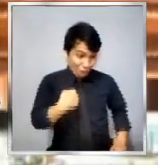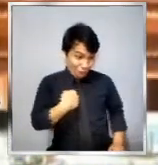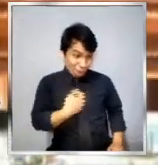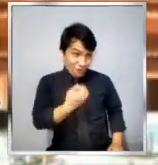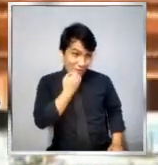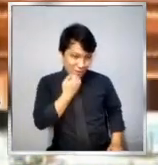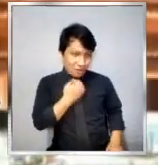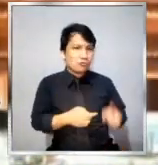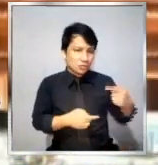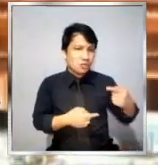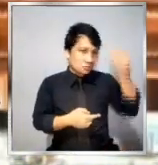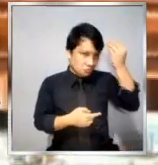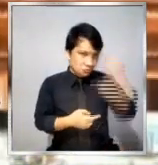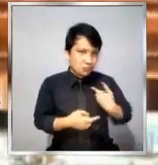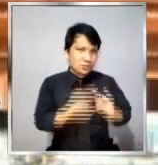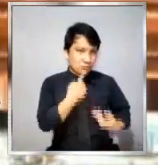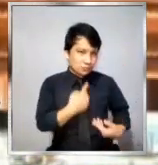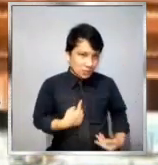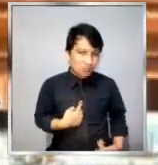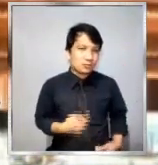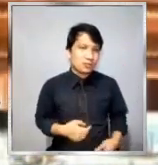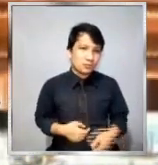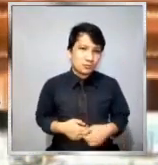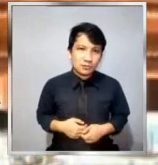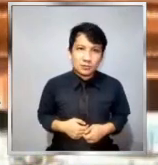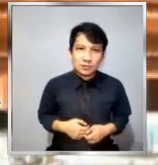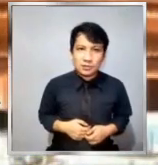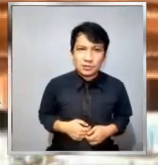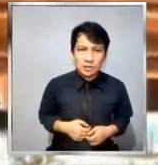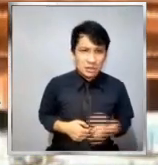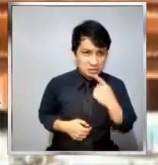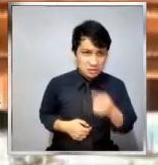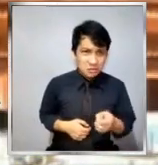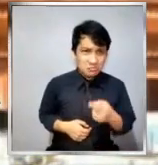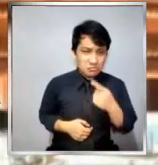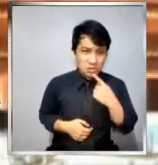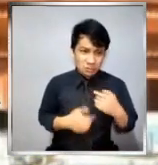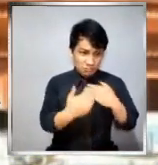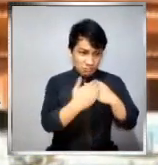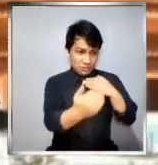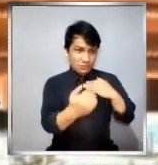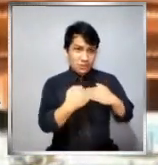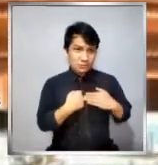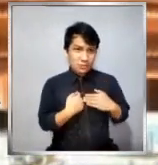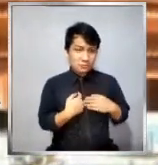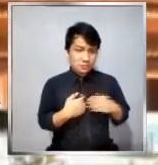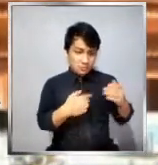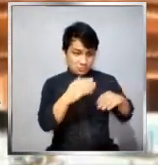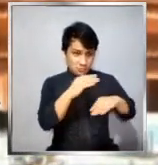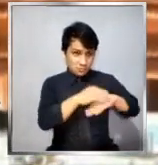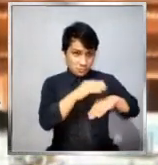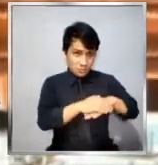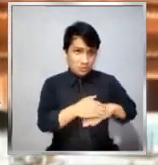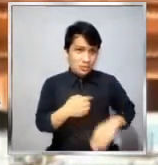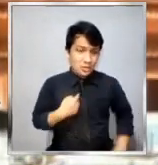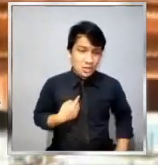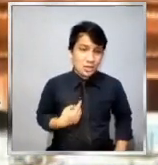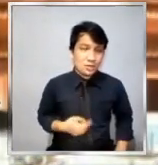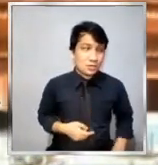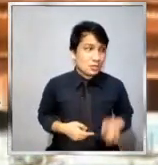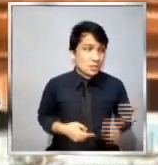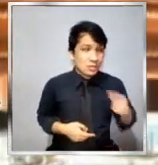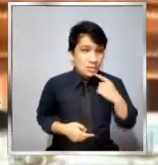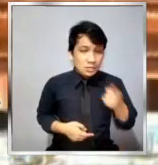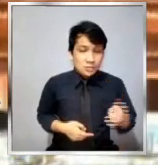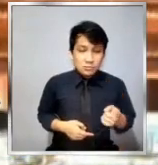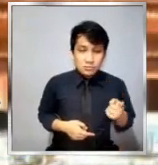Oo, pa sa akin siguro, mahiyang lang sabihin mo, but call my attention. But you might want to, kung may ano